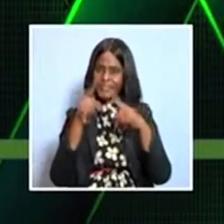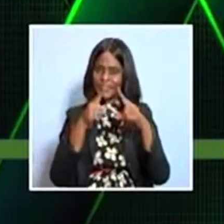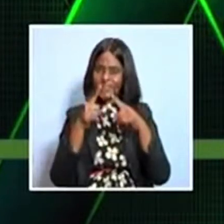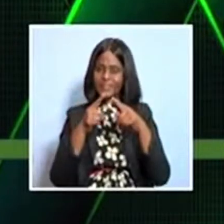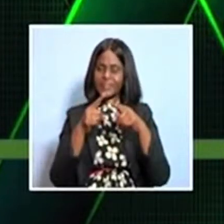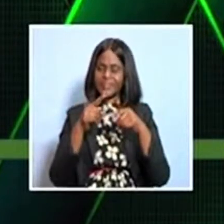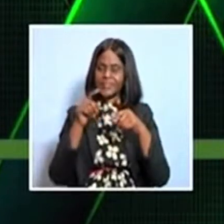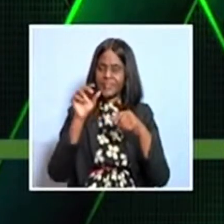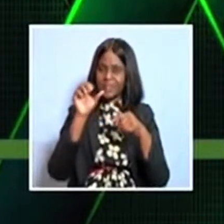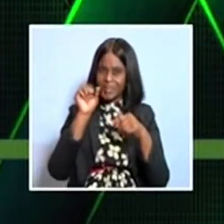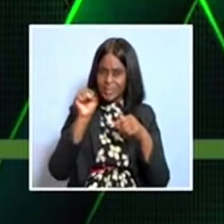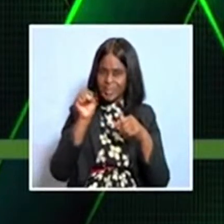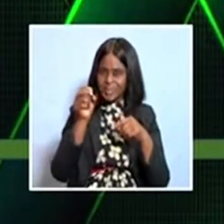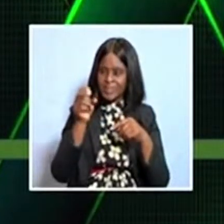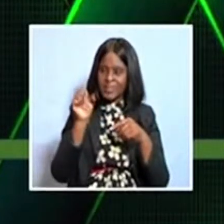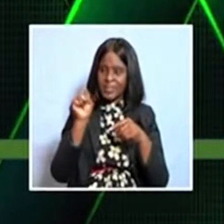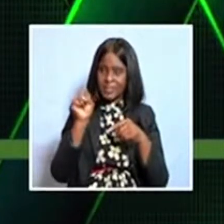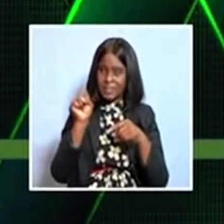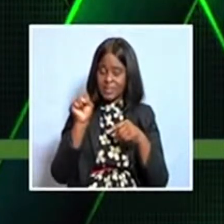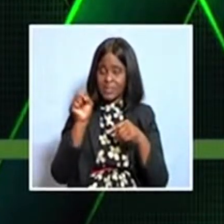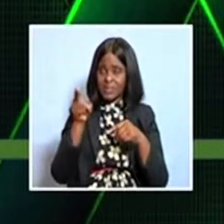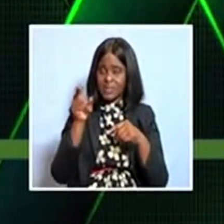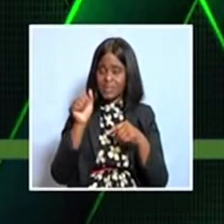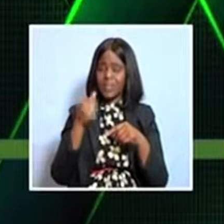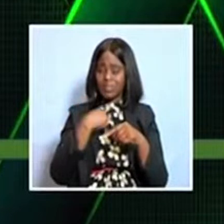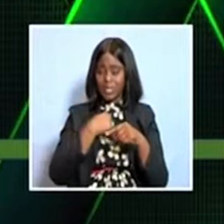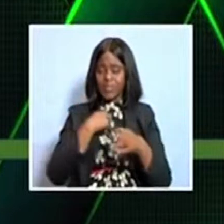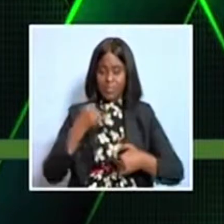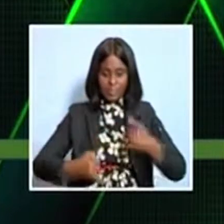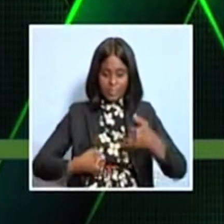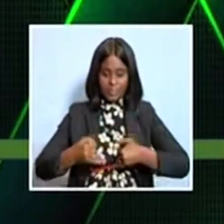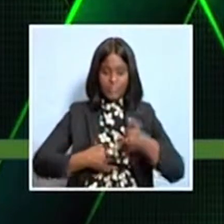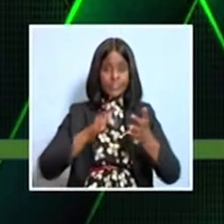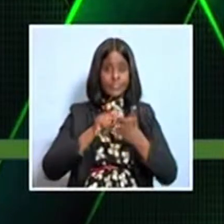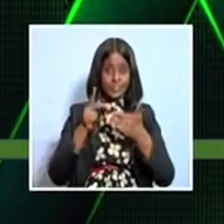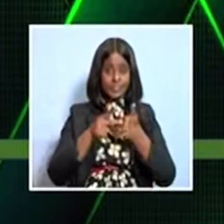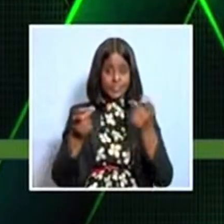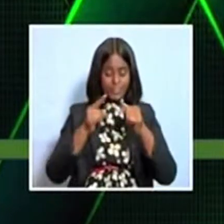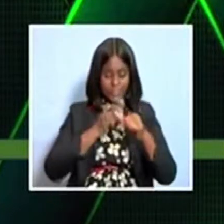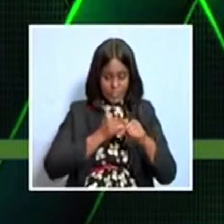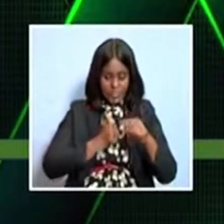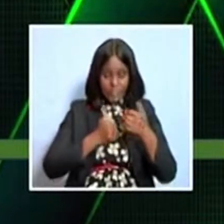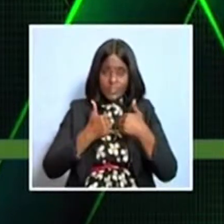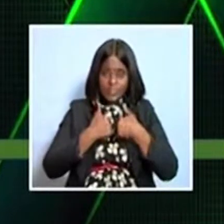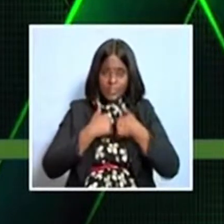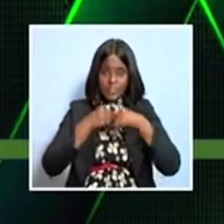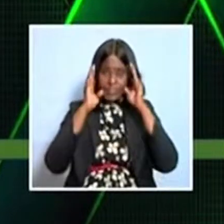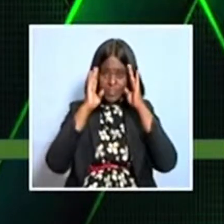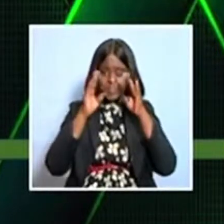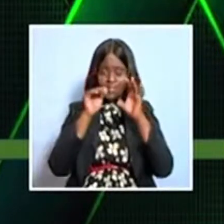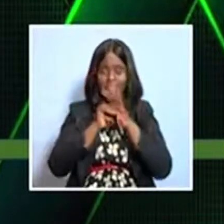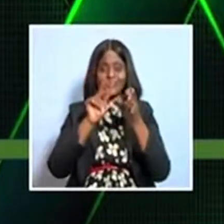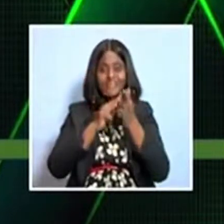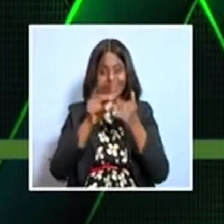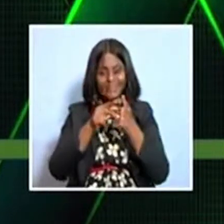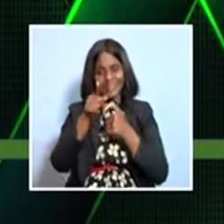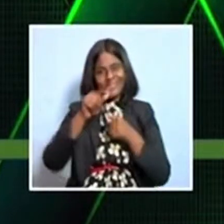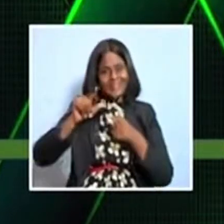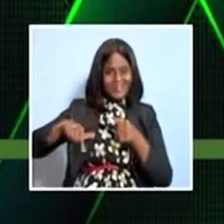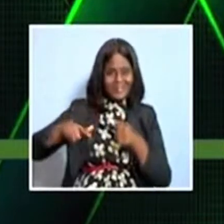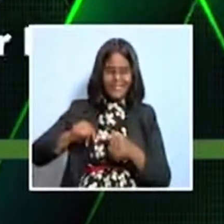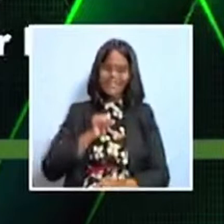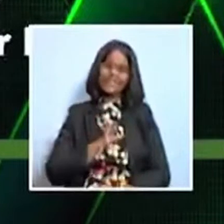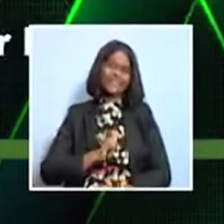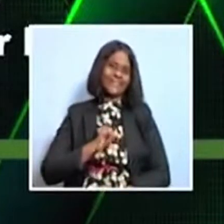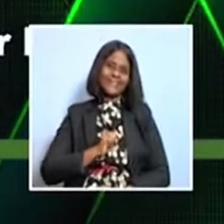Shadrick Chongo from Ndola writes, good morning. I'm enjoying the program. This is when I have tuned in to the program. Yeah, you're late, Kennedy,